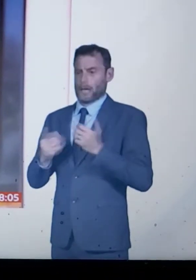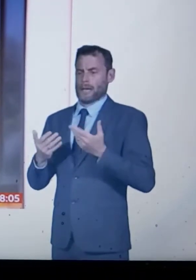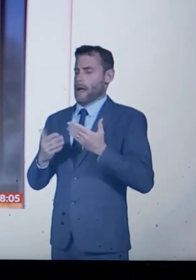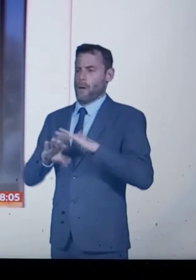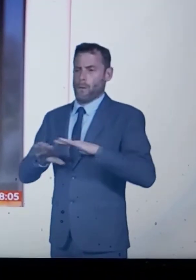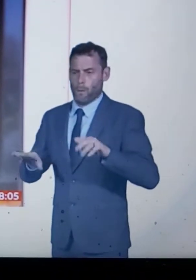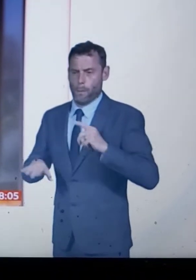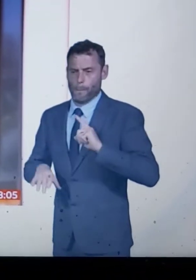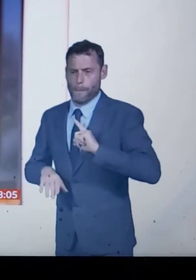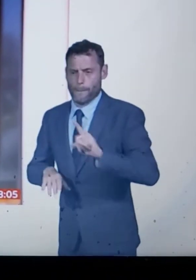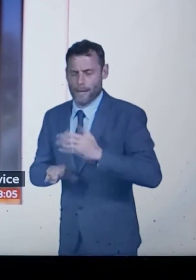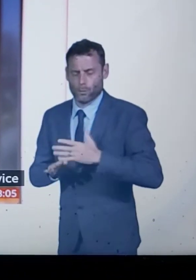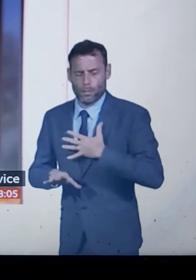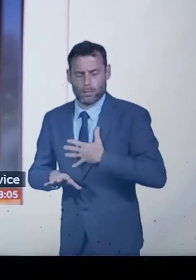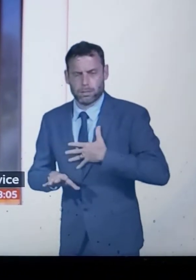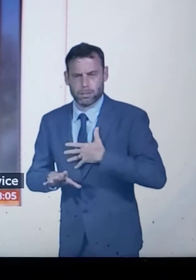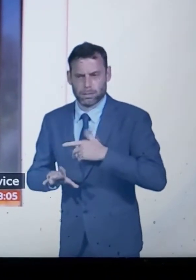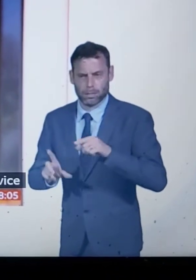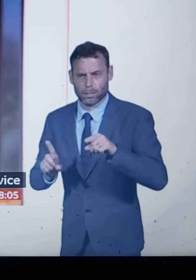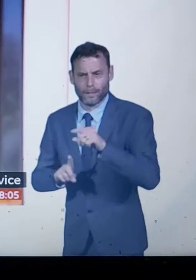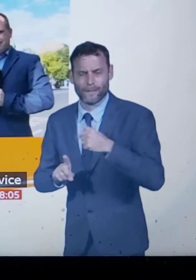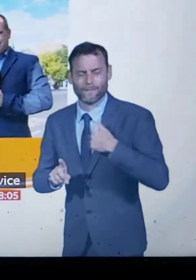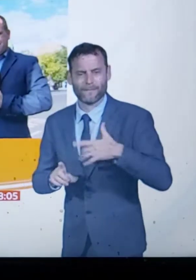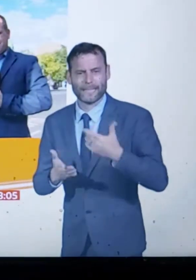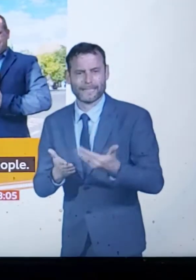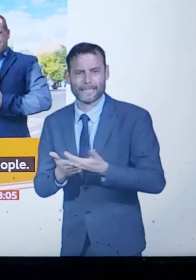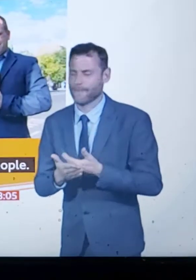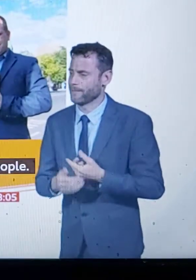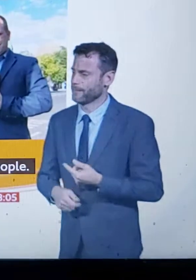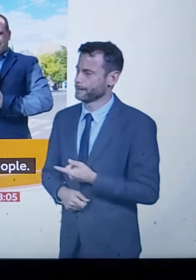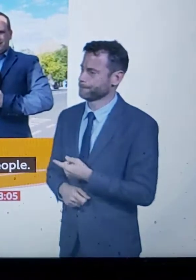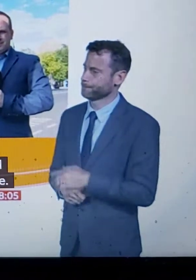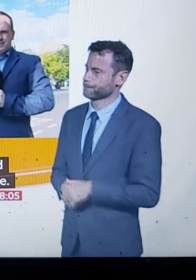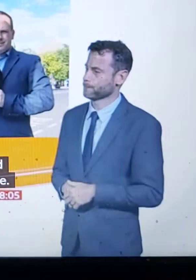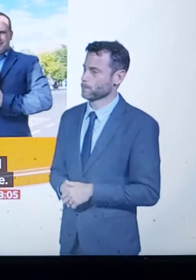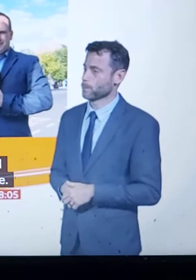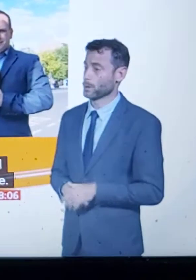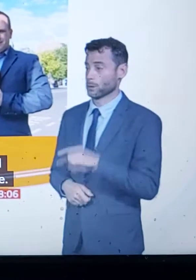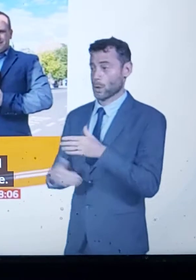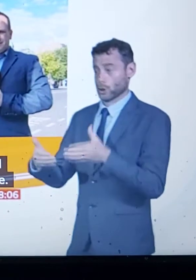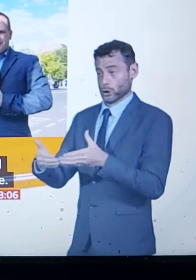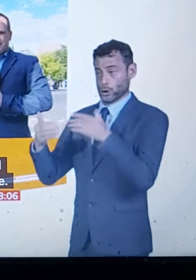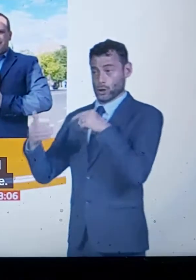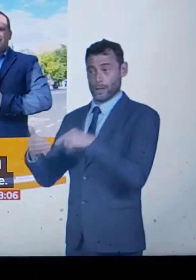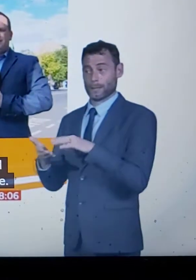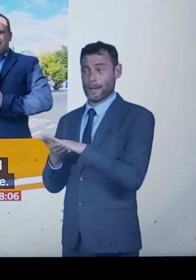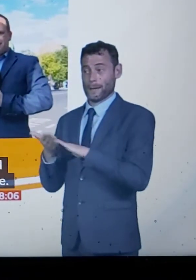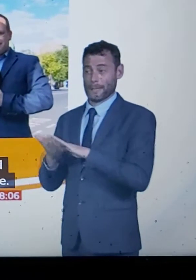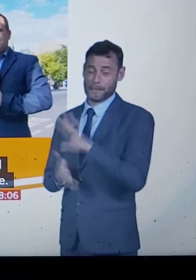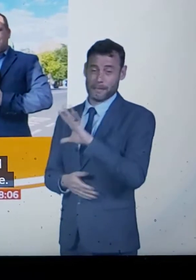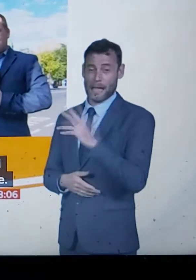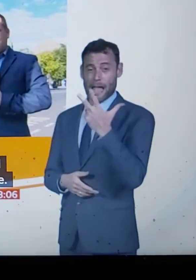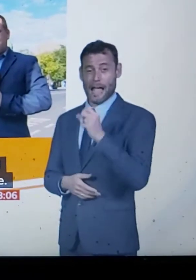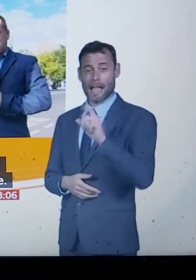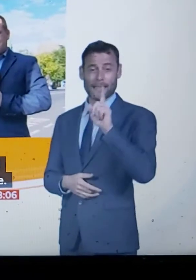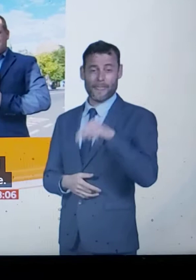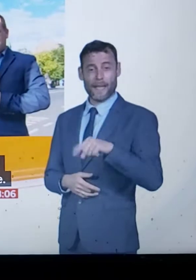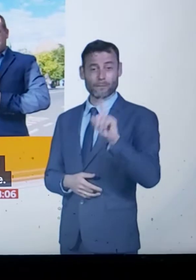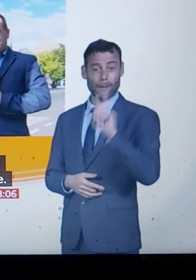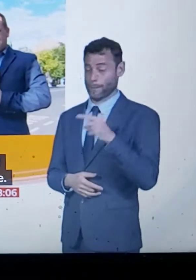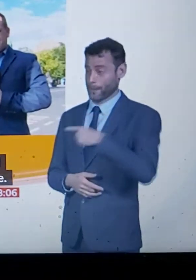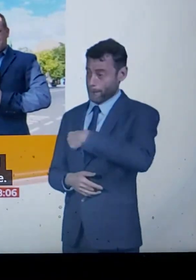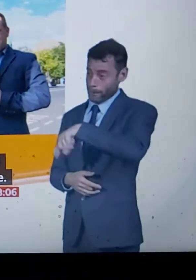advice could affect around 80,000 people. We can talk to our Ireland correspondent, Chris Page. Chris, take us through what's been happening, because there's obviously been